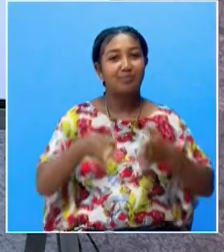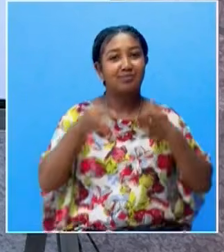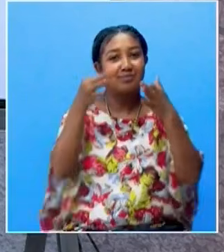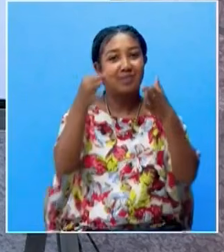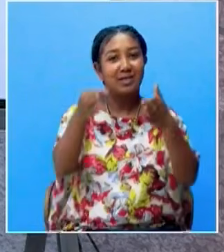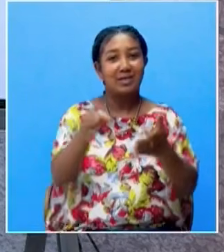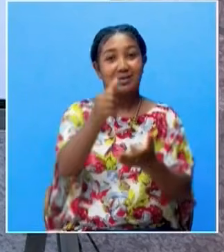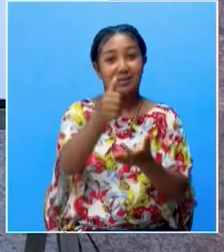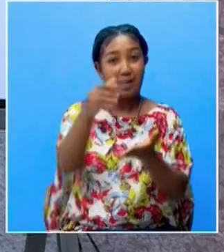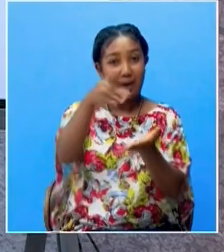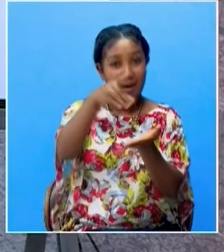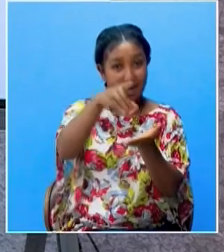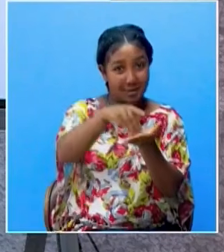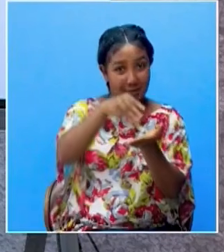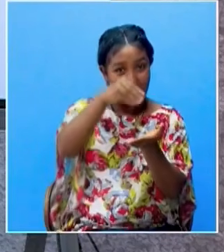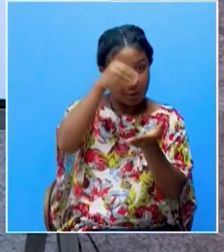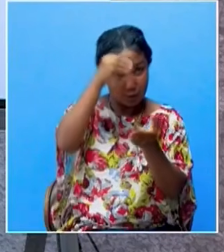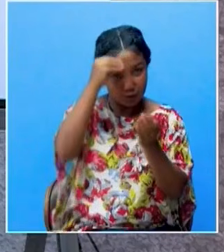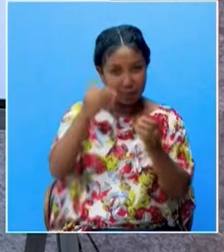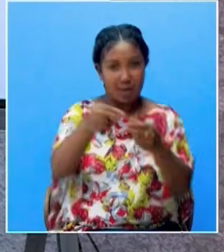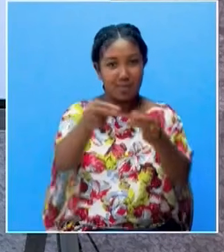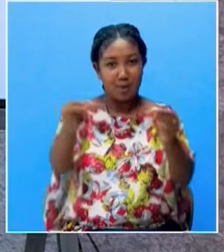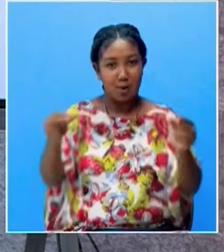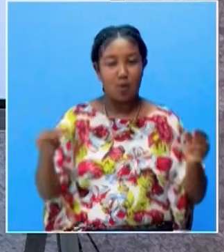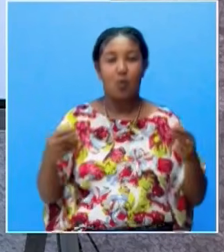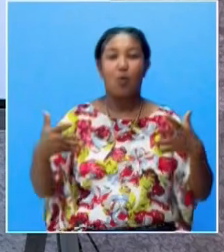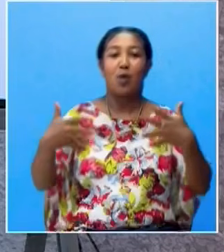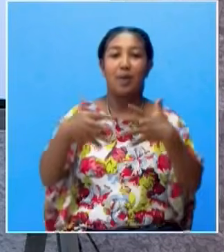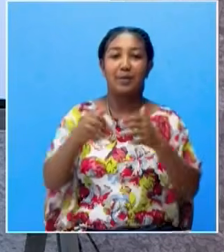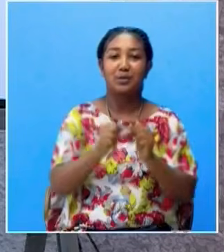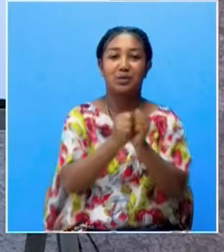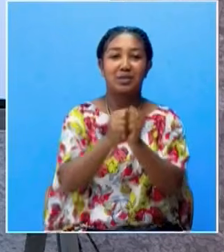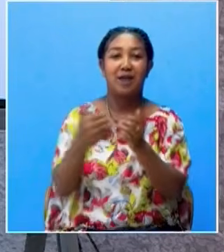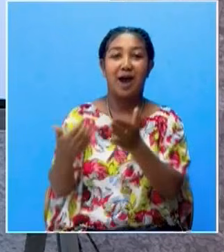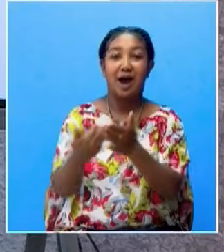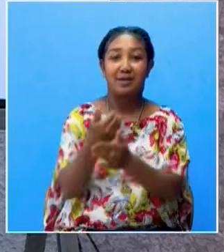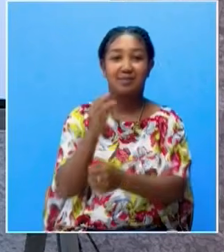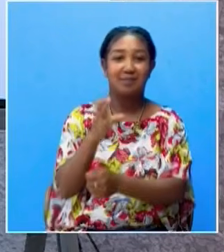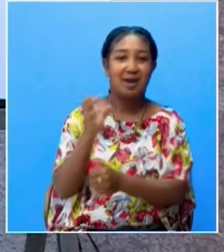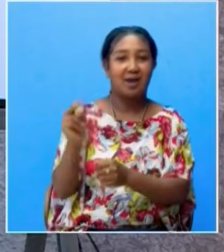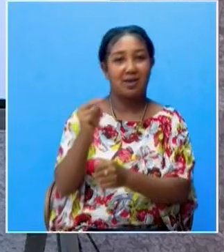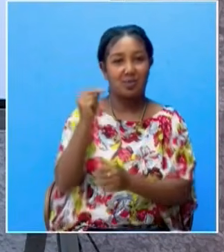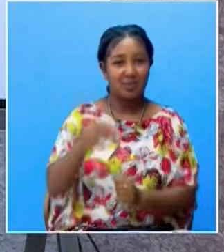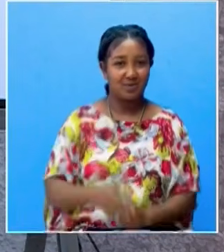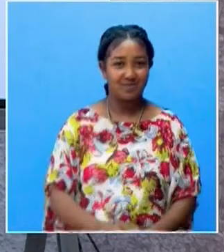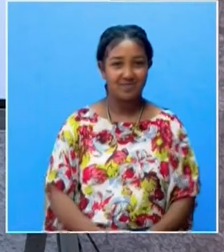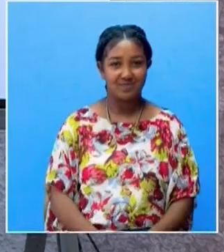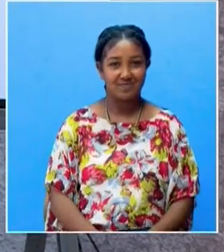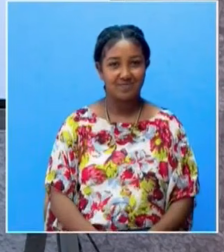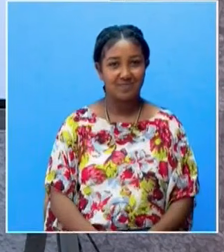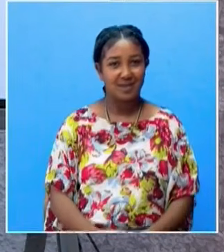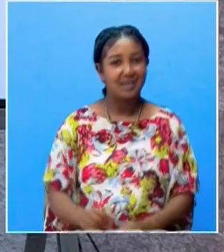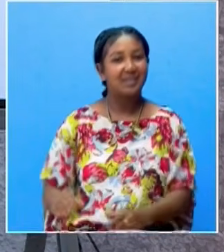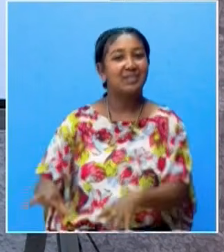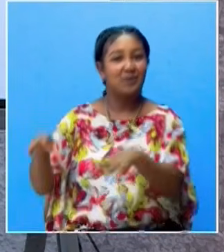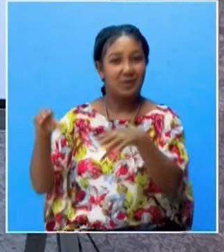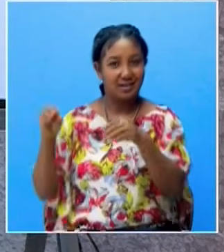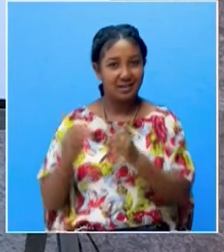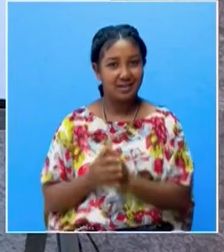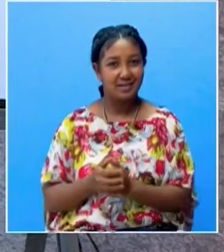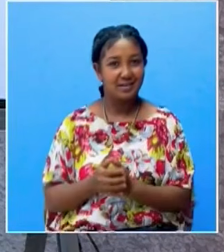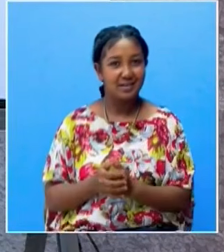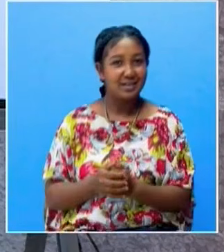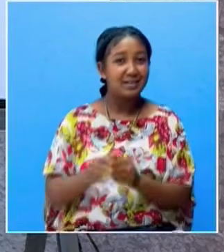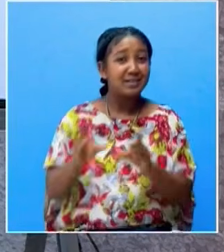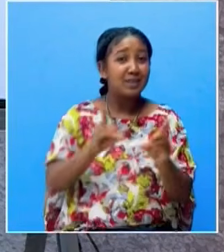you by City Government of Addis Ababa Education Bureau in collaboration with Addis Media Network. Students,